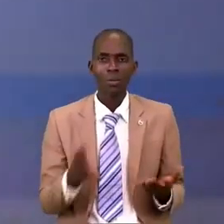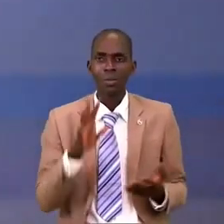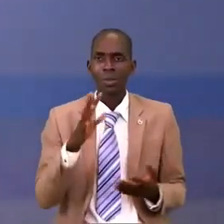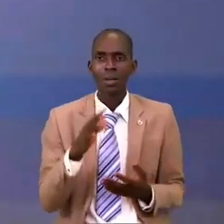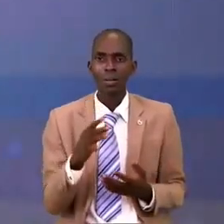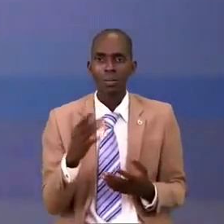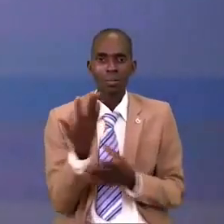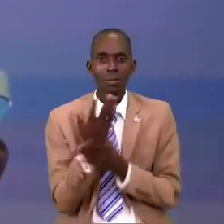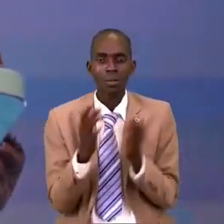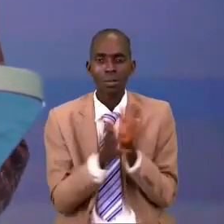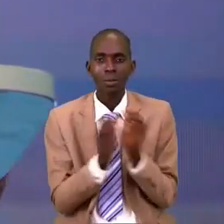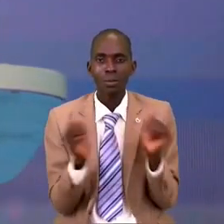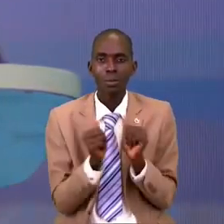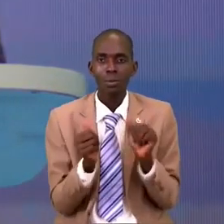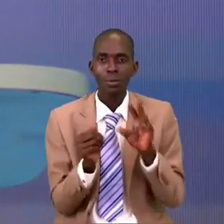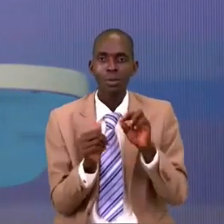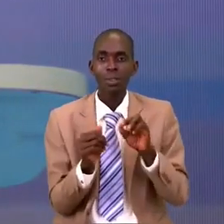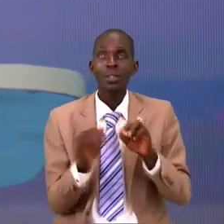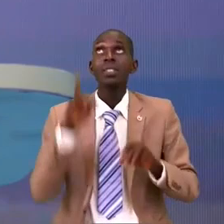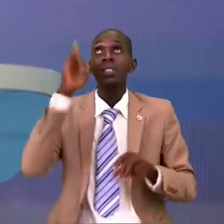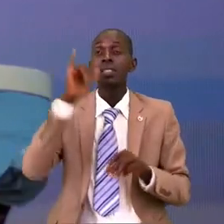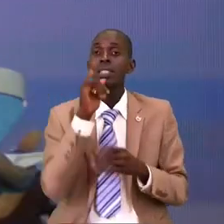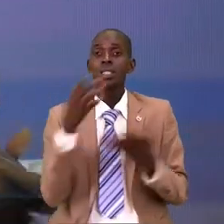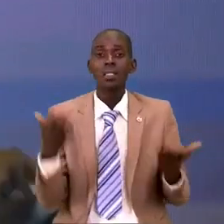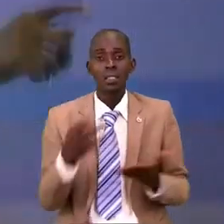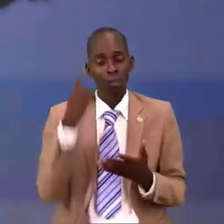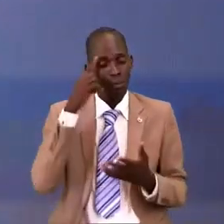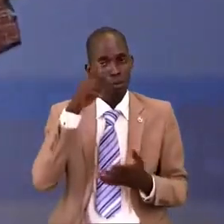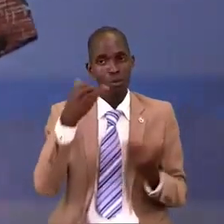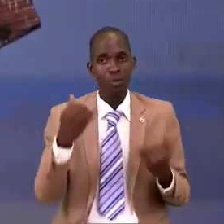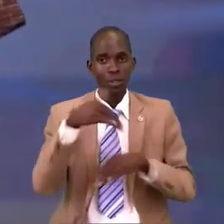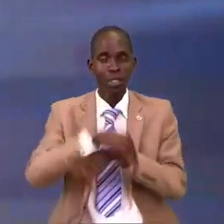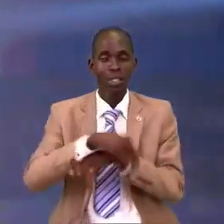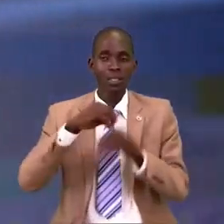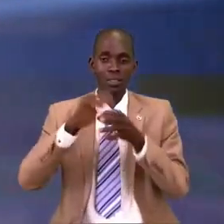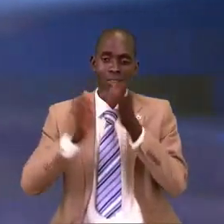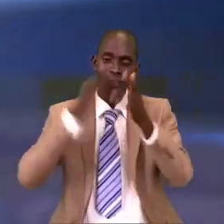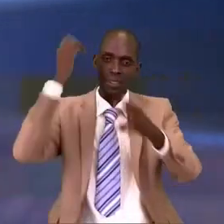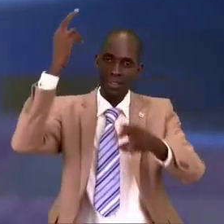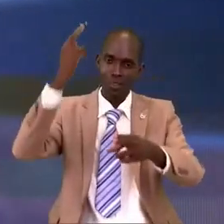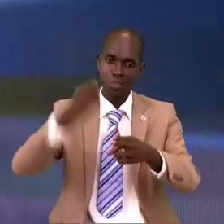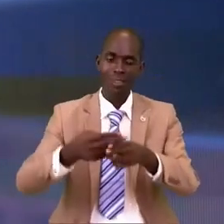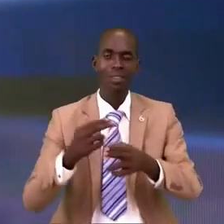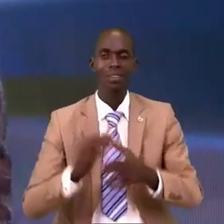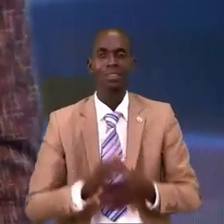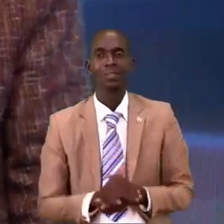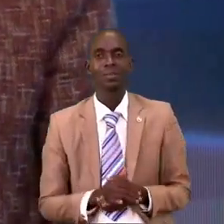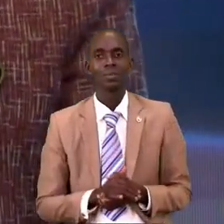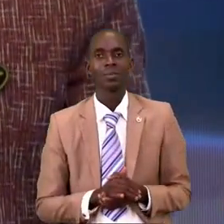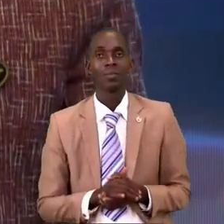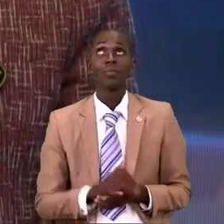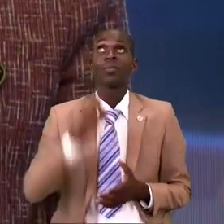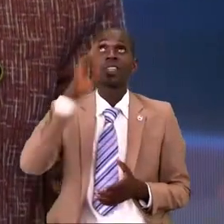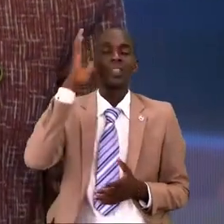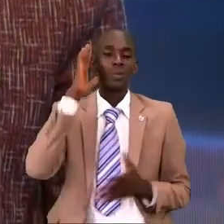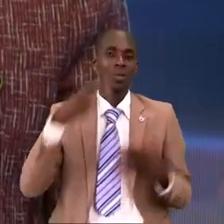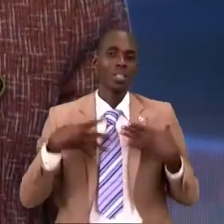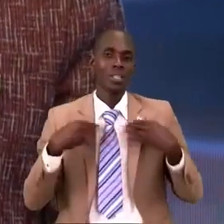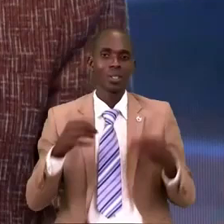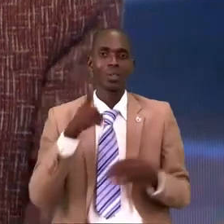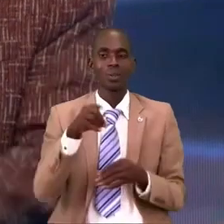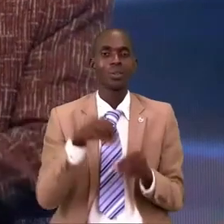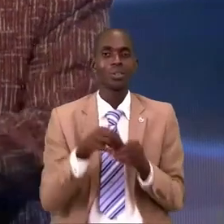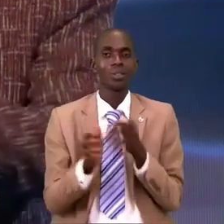It will heal you. It will deliver you. Every kind of sickness, every kind of infirmity, it'll